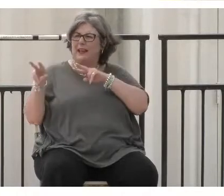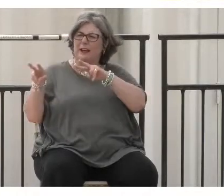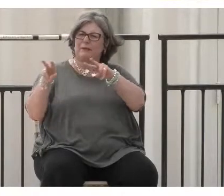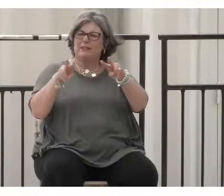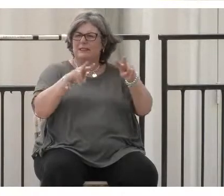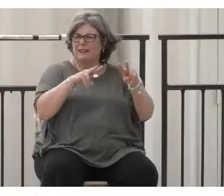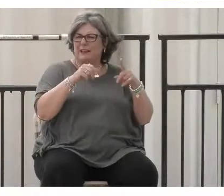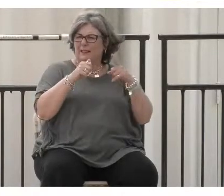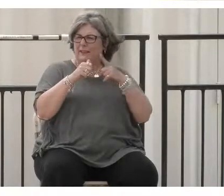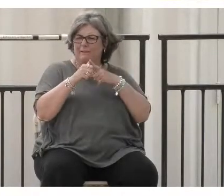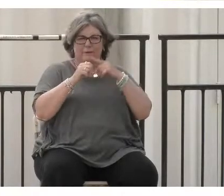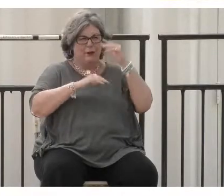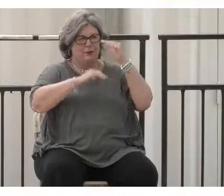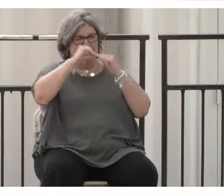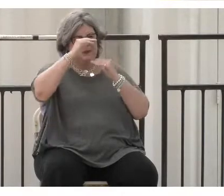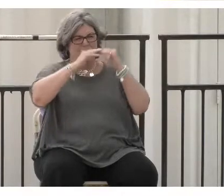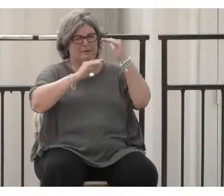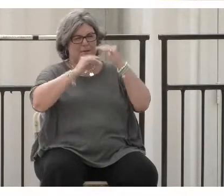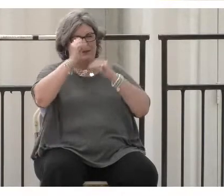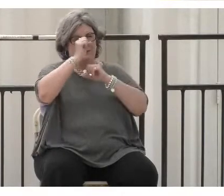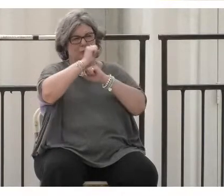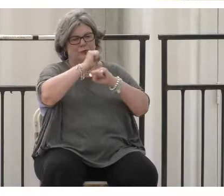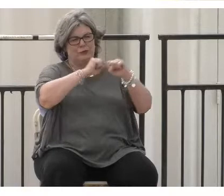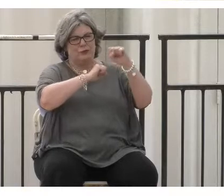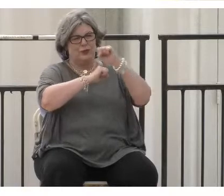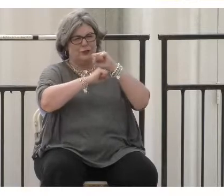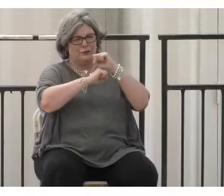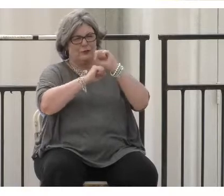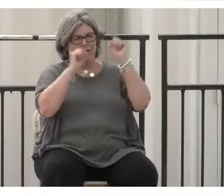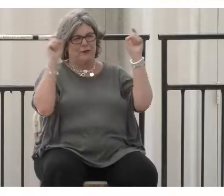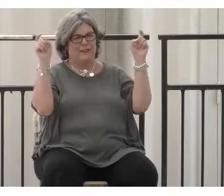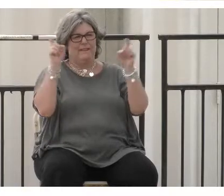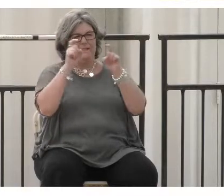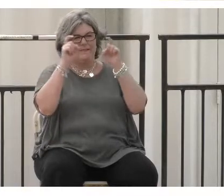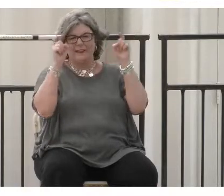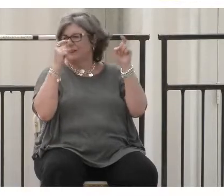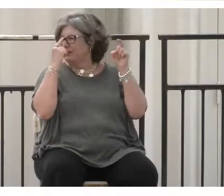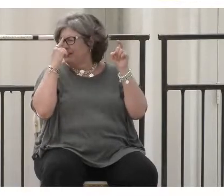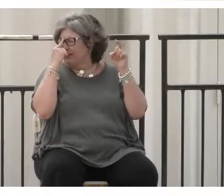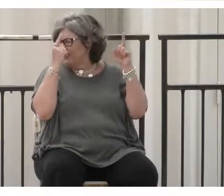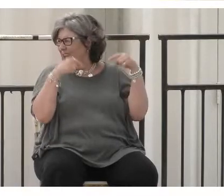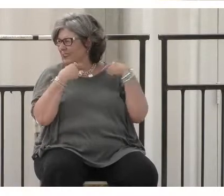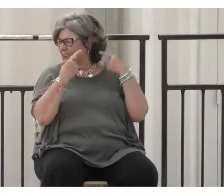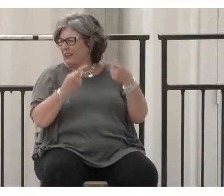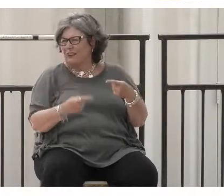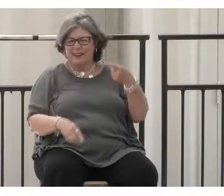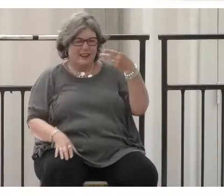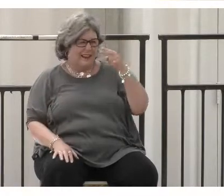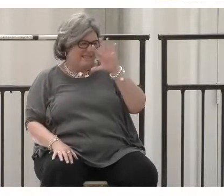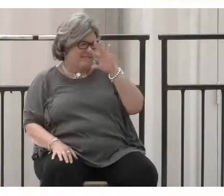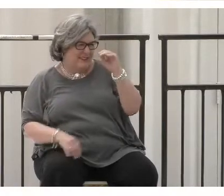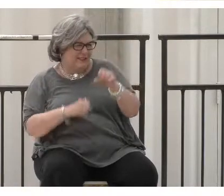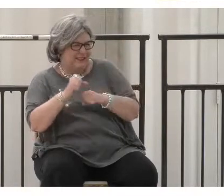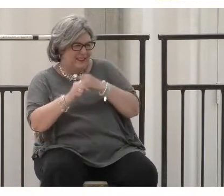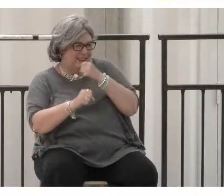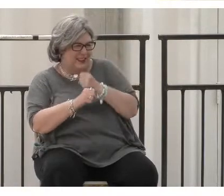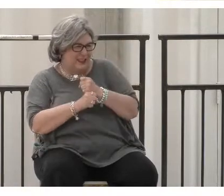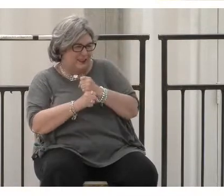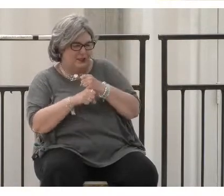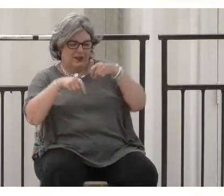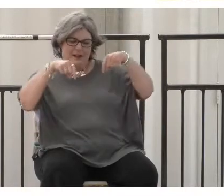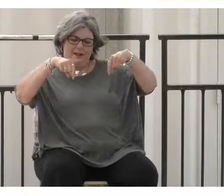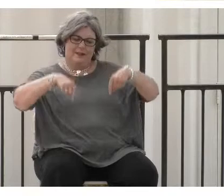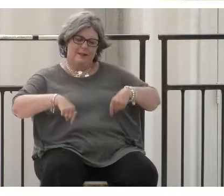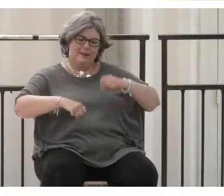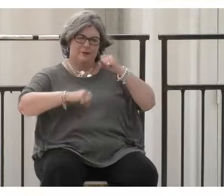first built structure for the festival and its long history of 50 years. So we built this